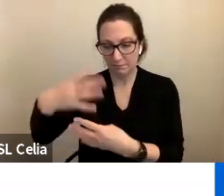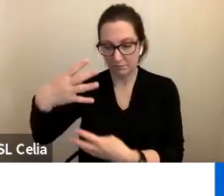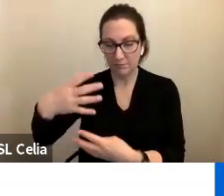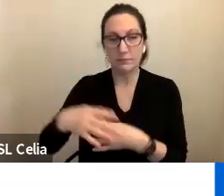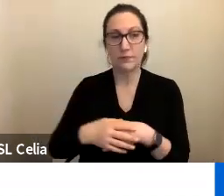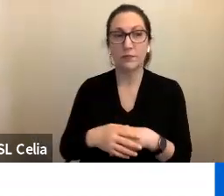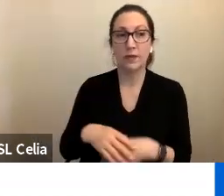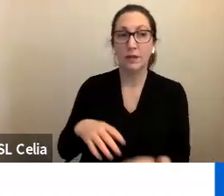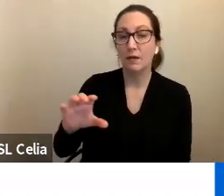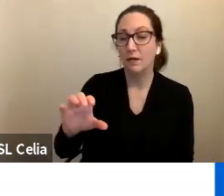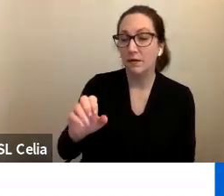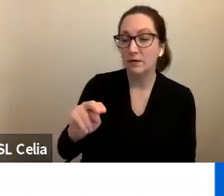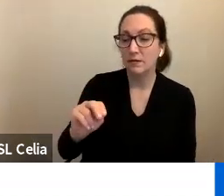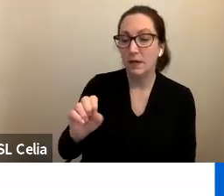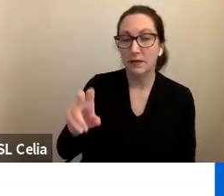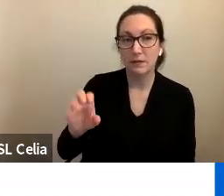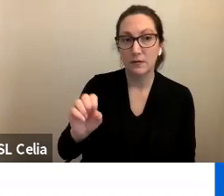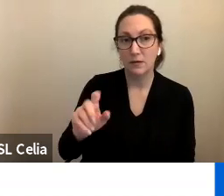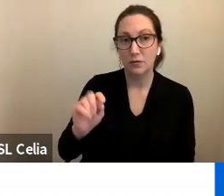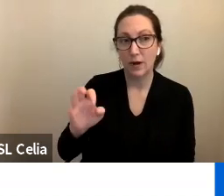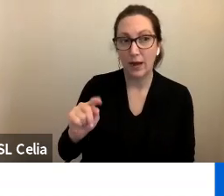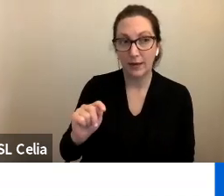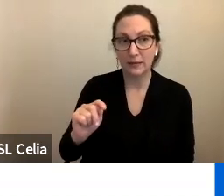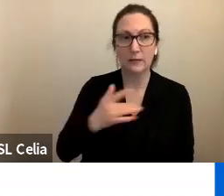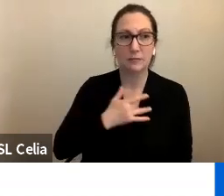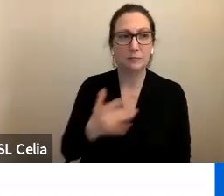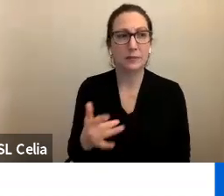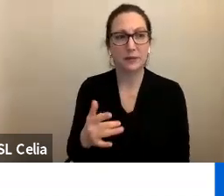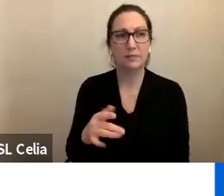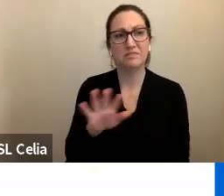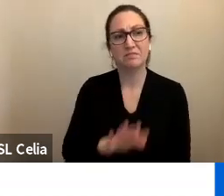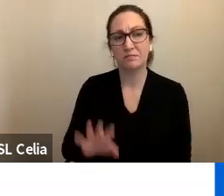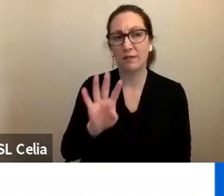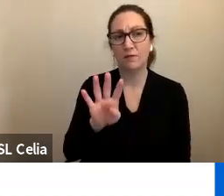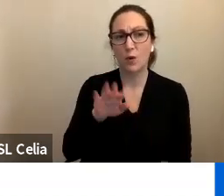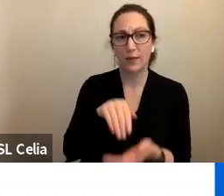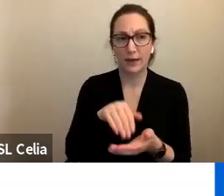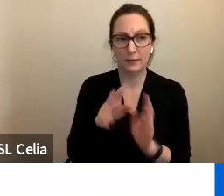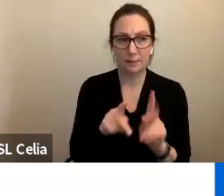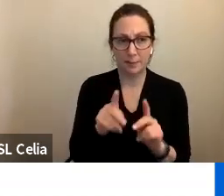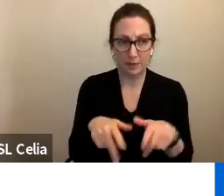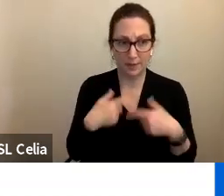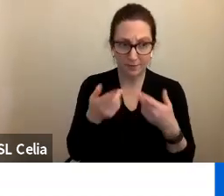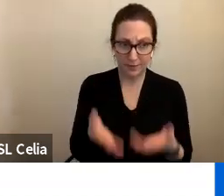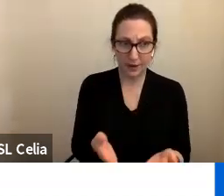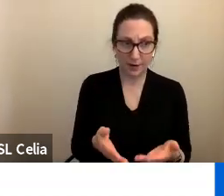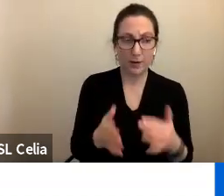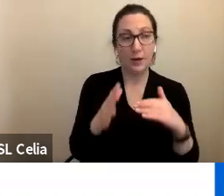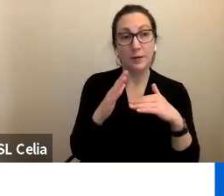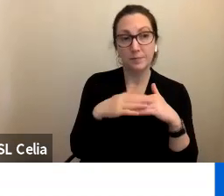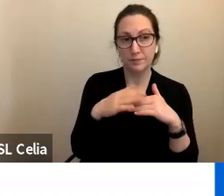tracts average around 4,000 inhabitants with at least 1,200 people